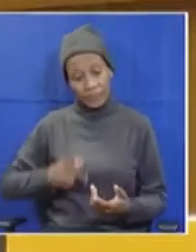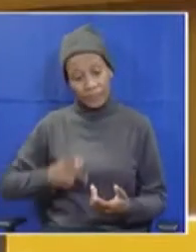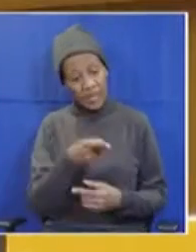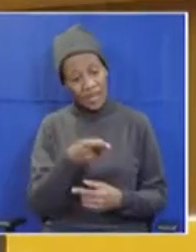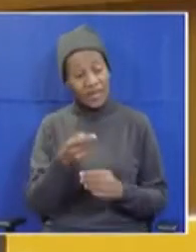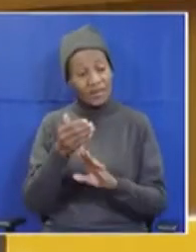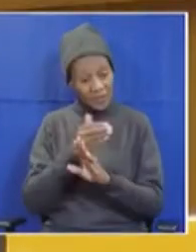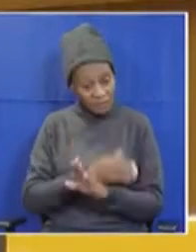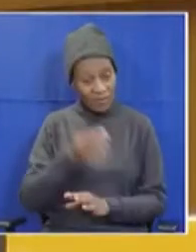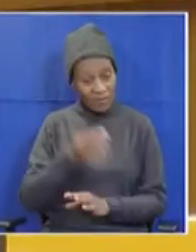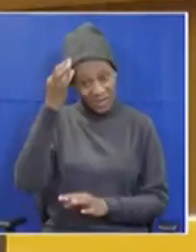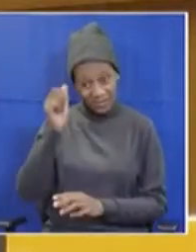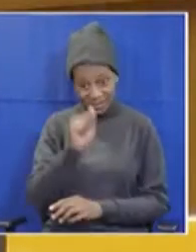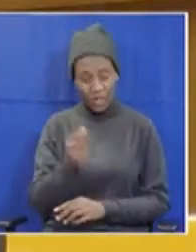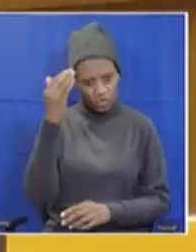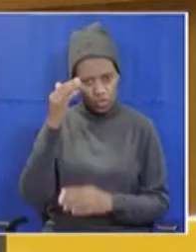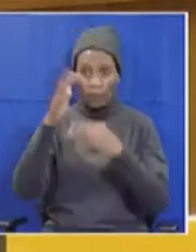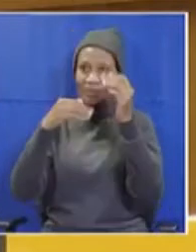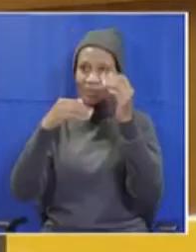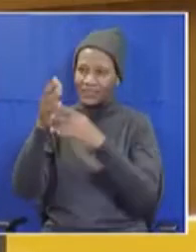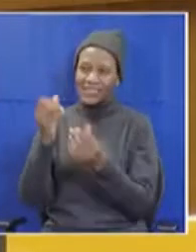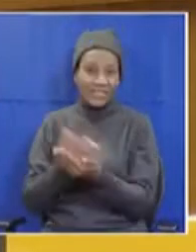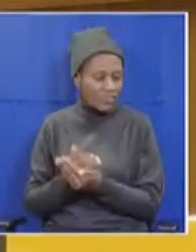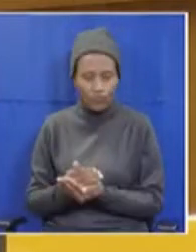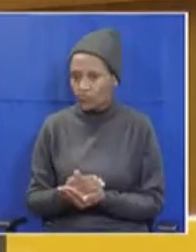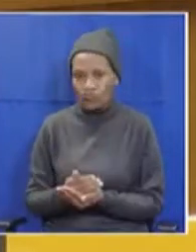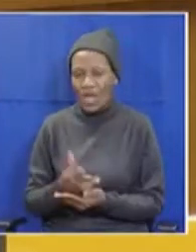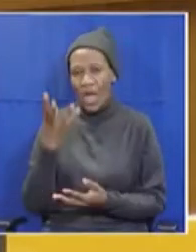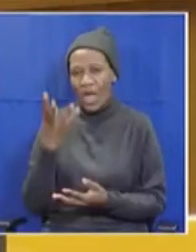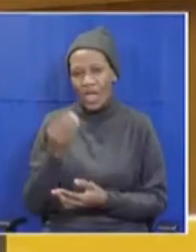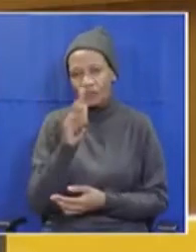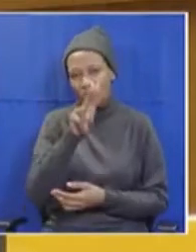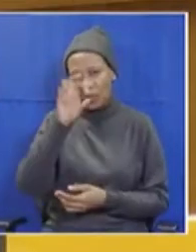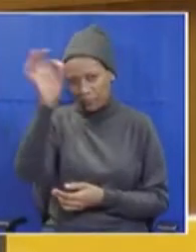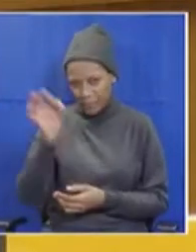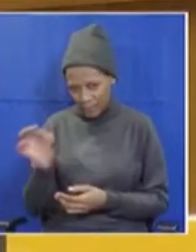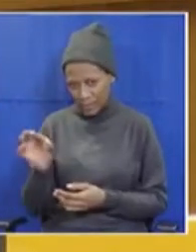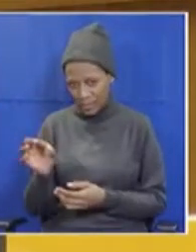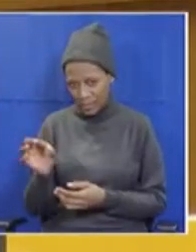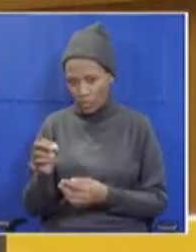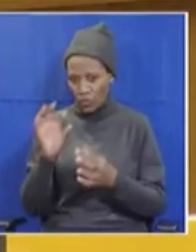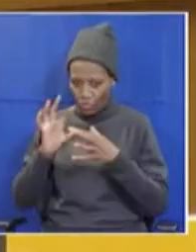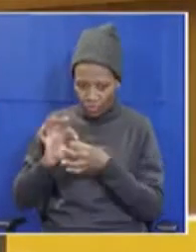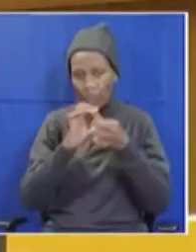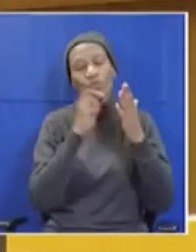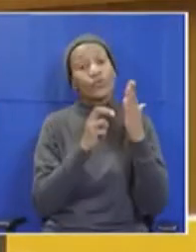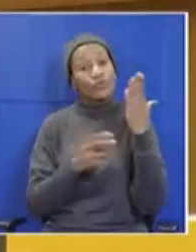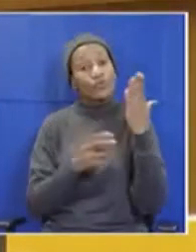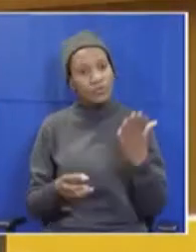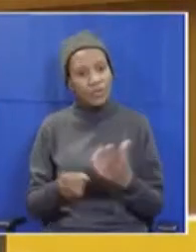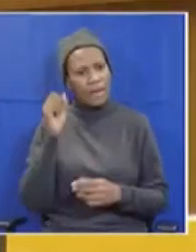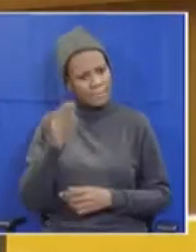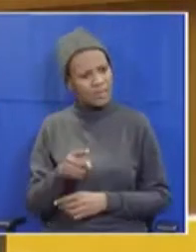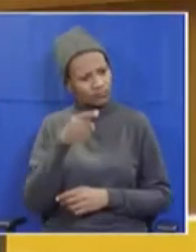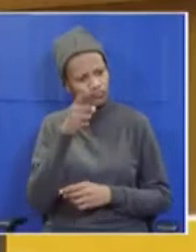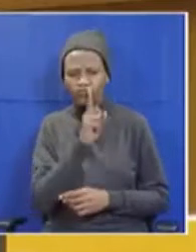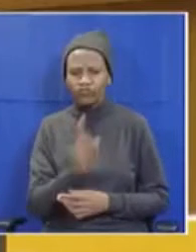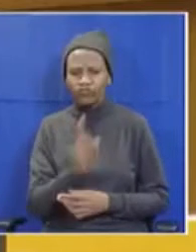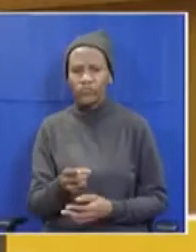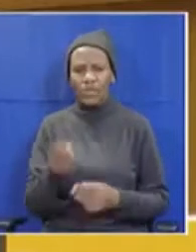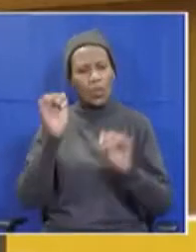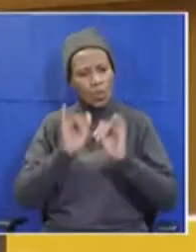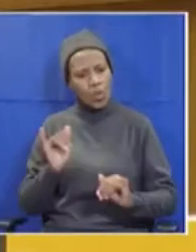was unsafe and that it had only a 21% level of compliance. Yet they expected and allowed